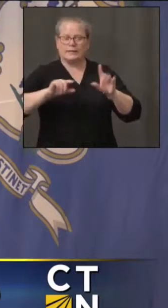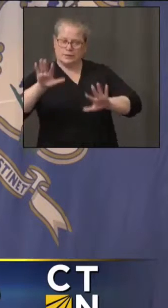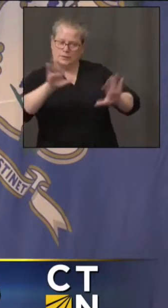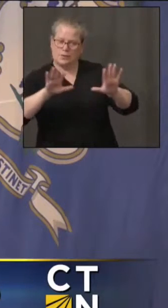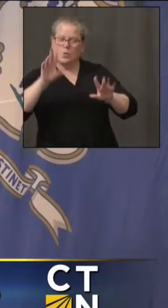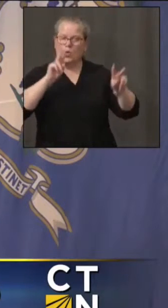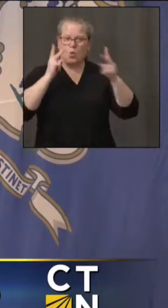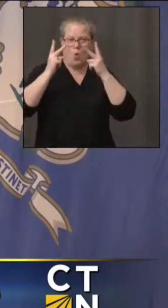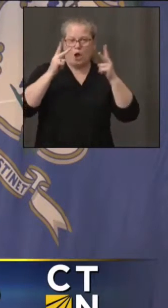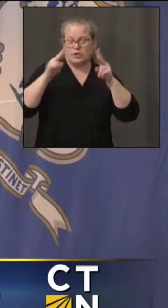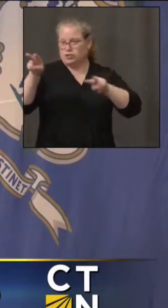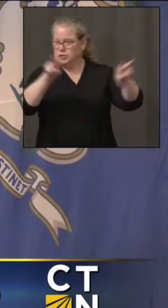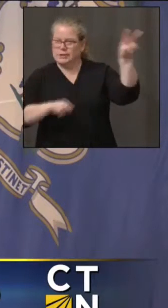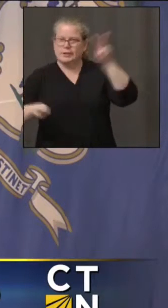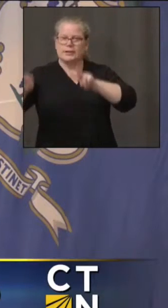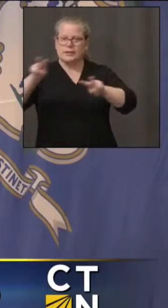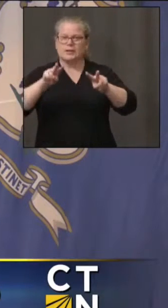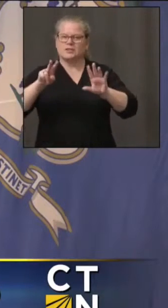guys?